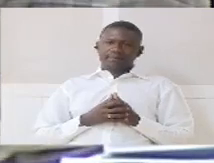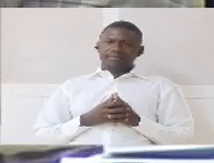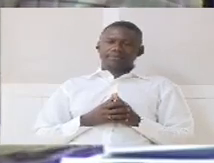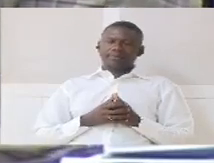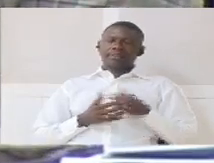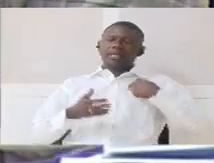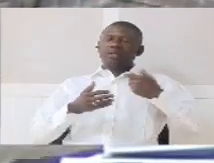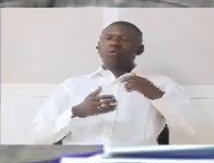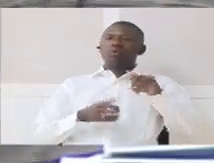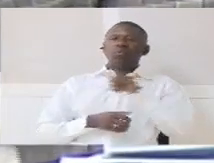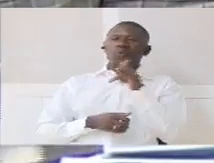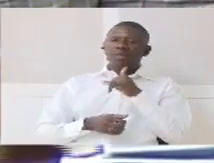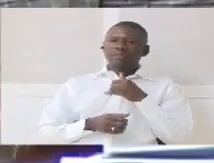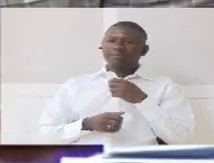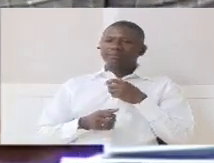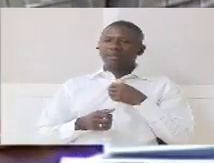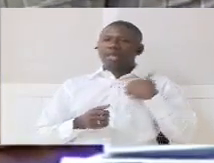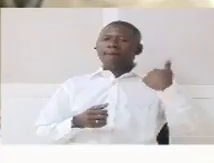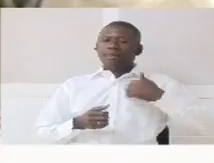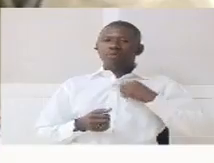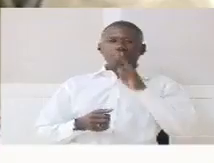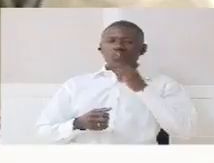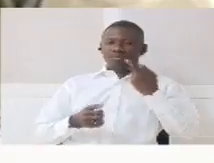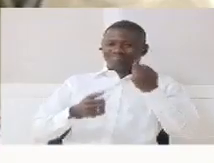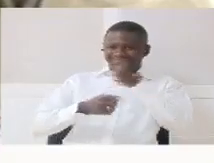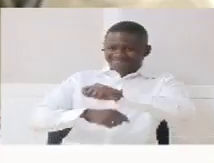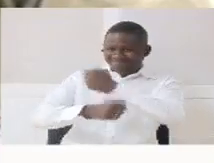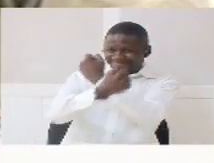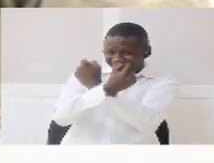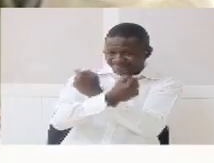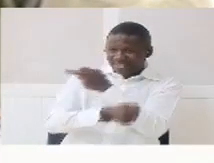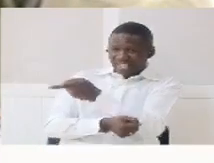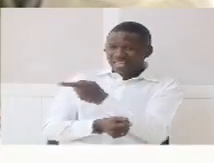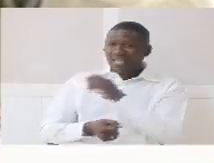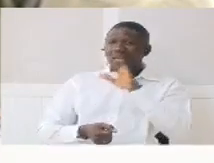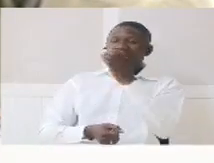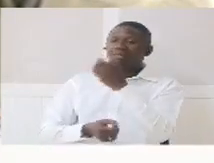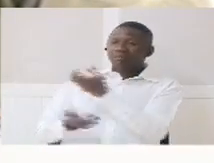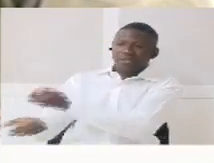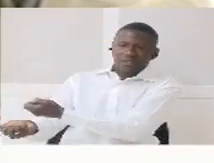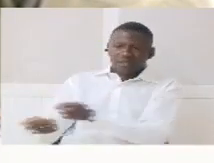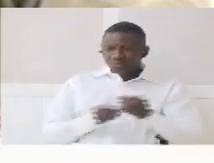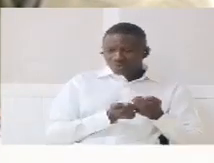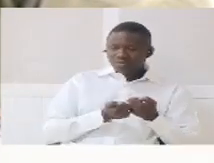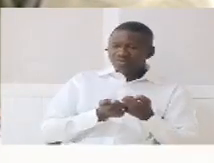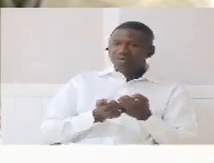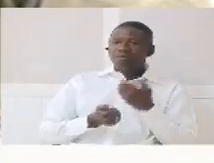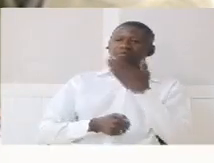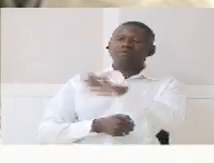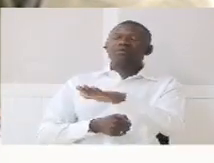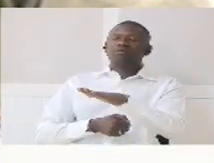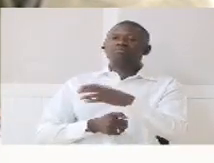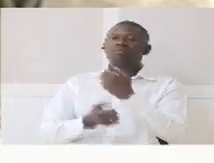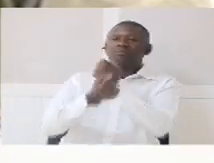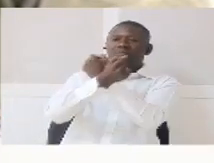which prisoners can be removed from the prison? Wato me yalonko ika kasola nkolu bondi kasola wato me wati